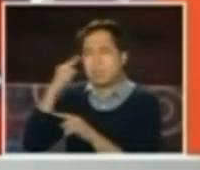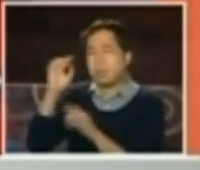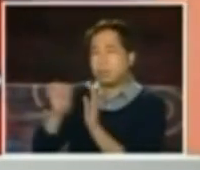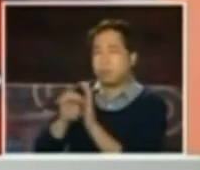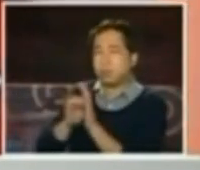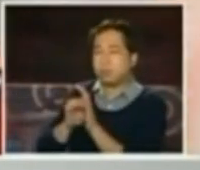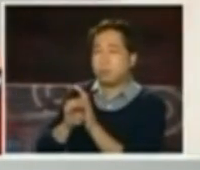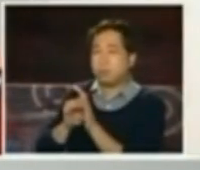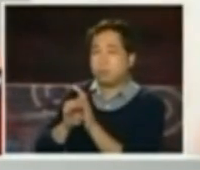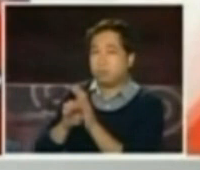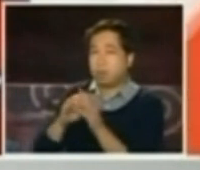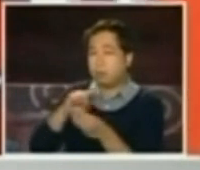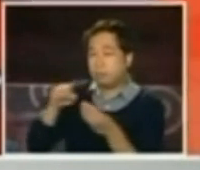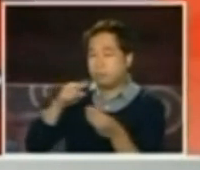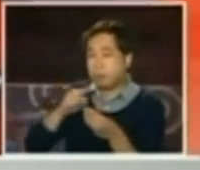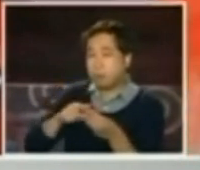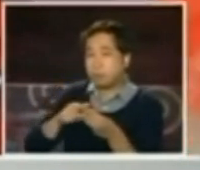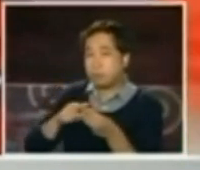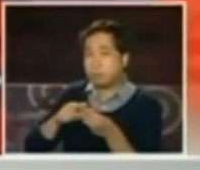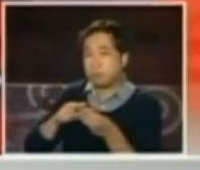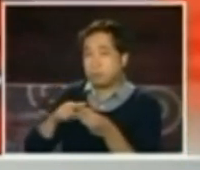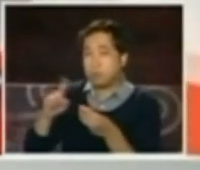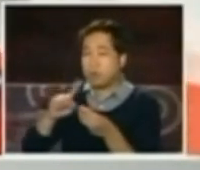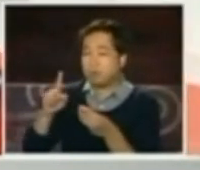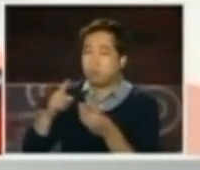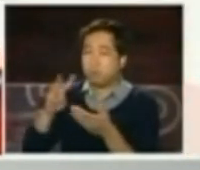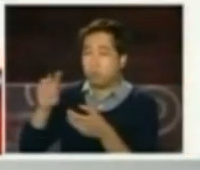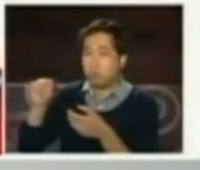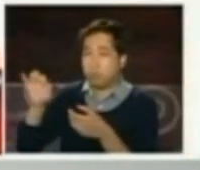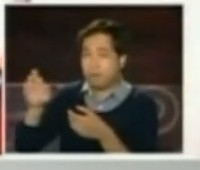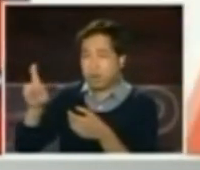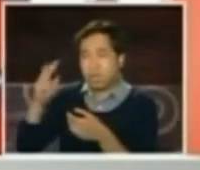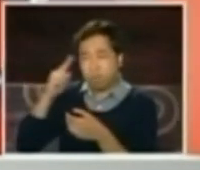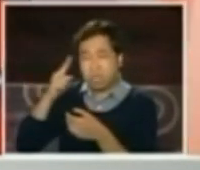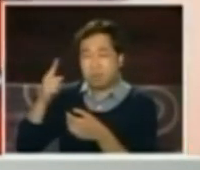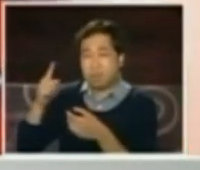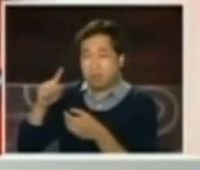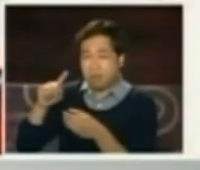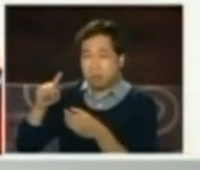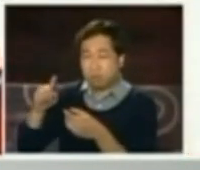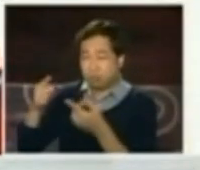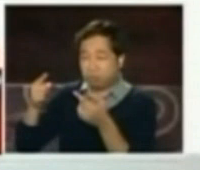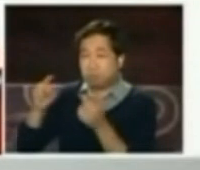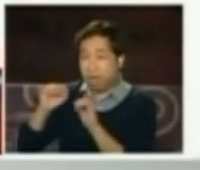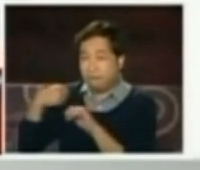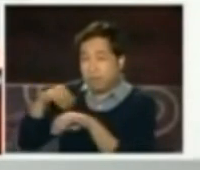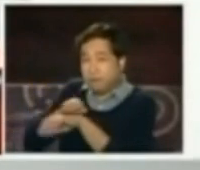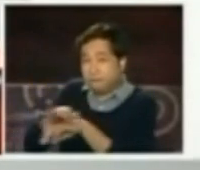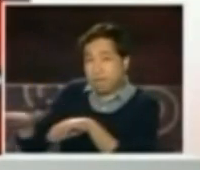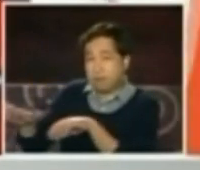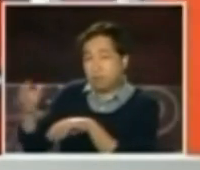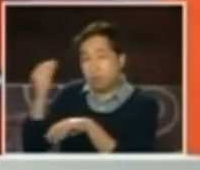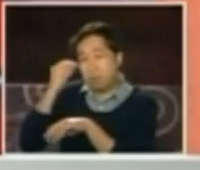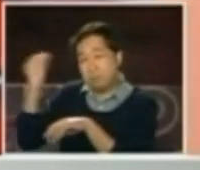but took place in the court, the walkout, the conditional waiver, do you think somehow it probably also affected the way